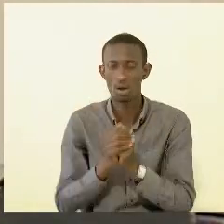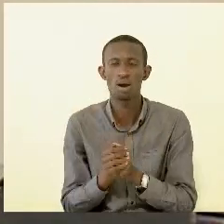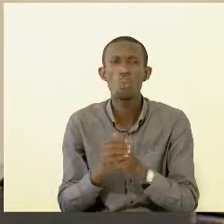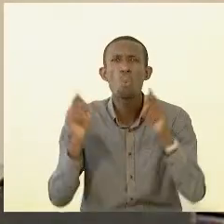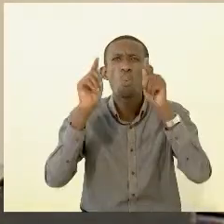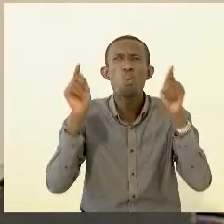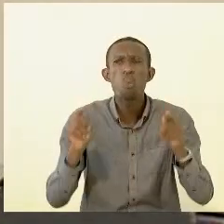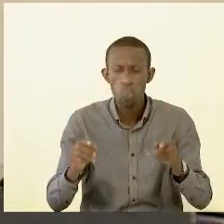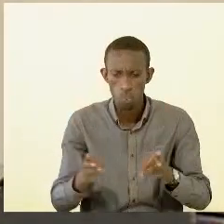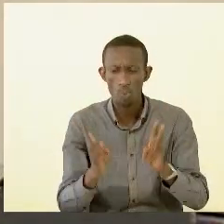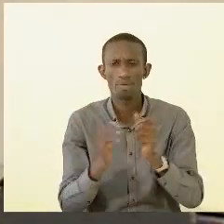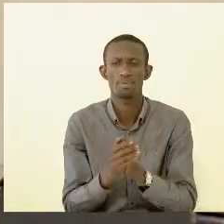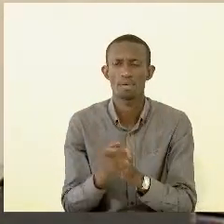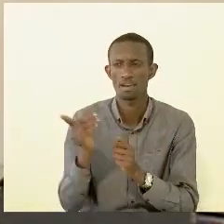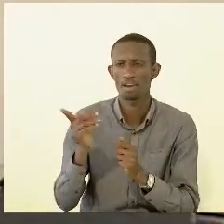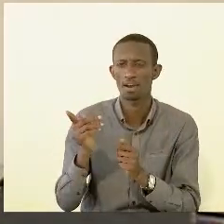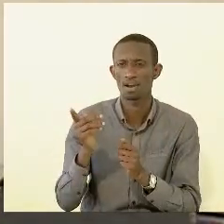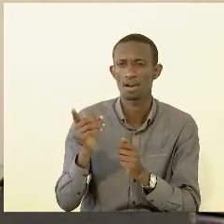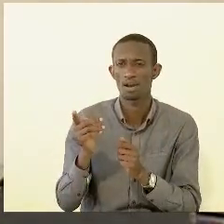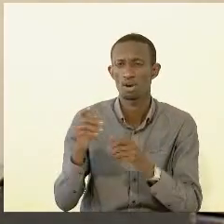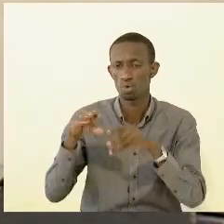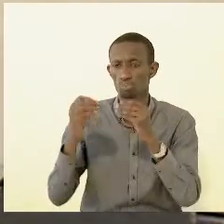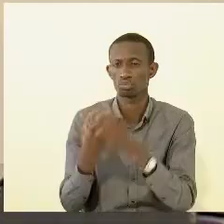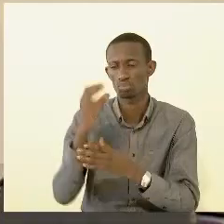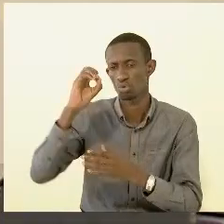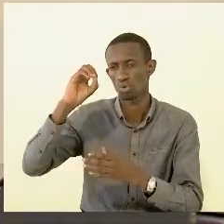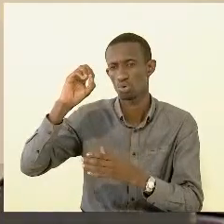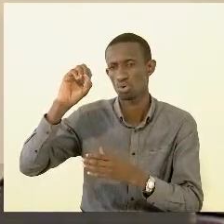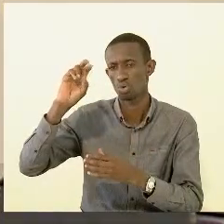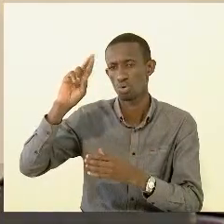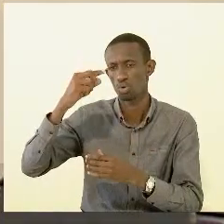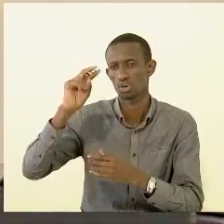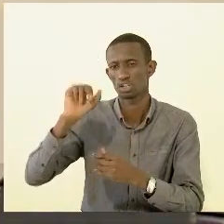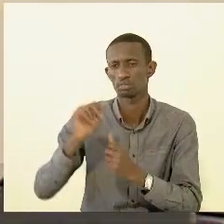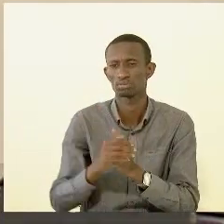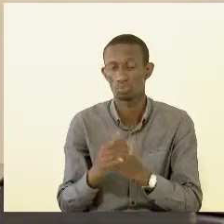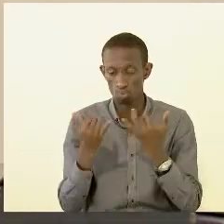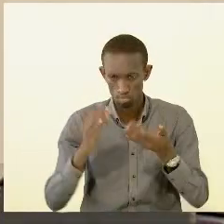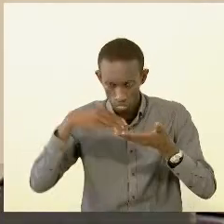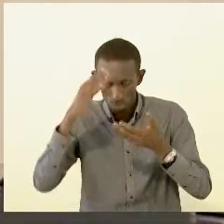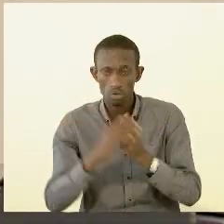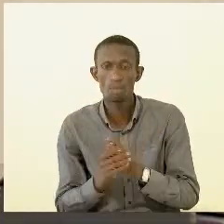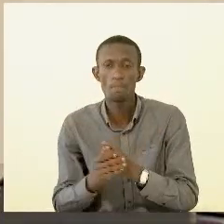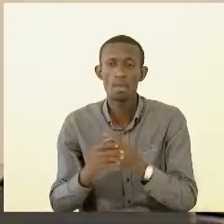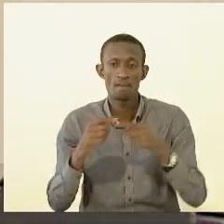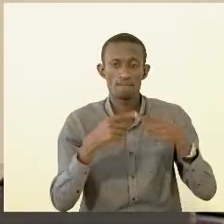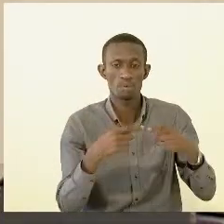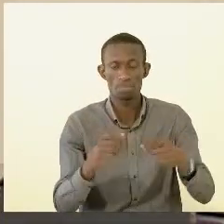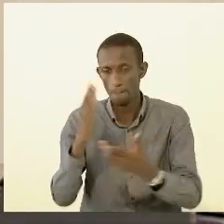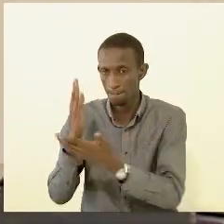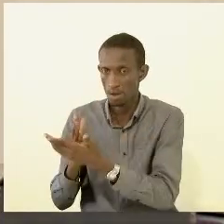structures of an organism. Here we are going to see different parts of the leaf. And when we talk